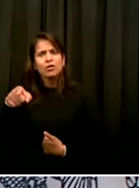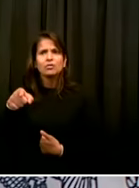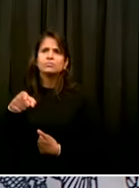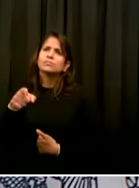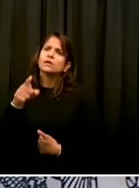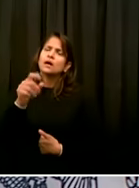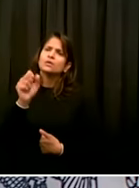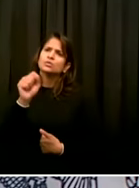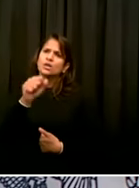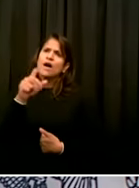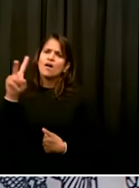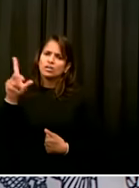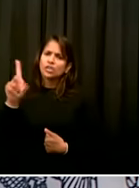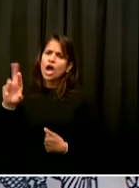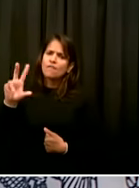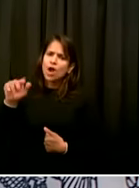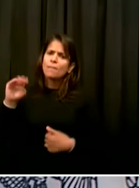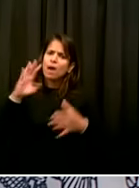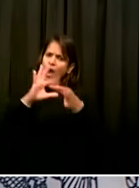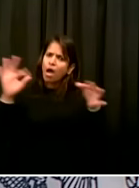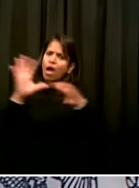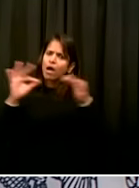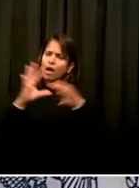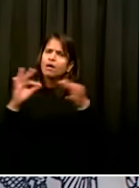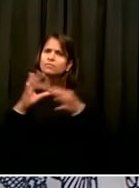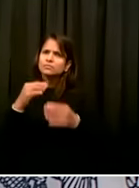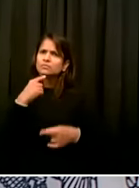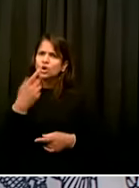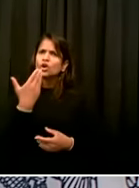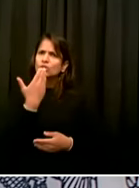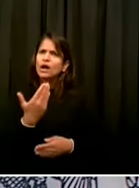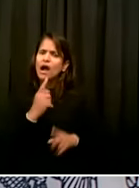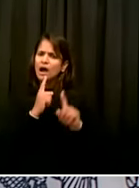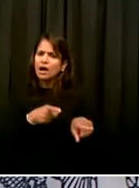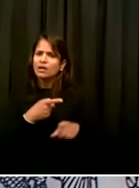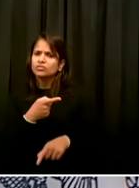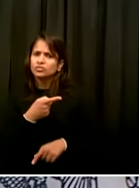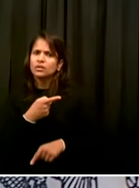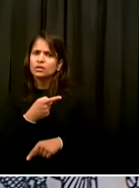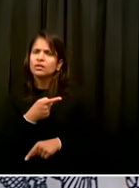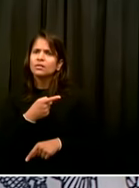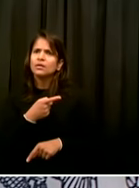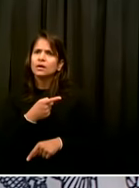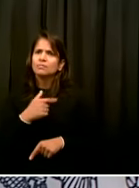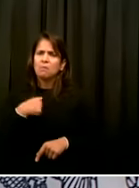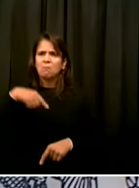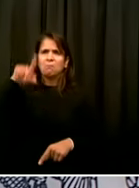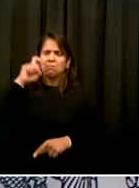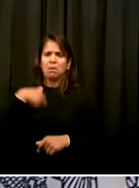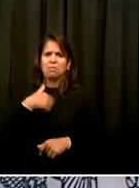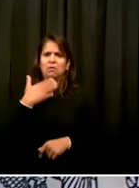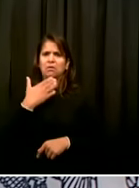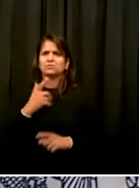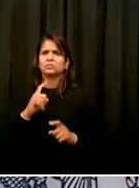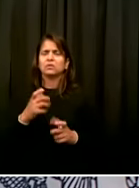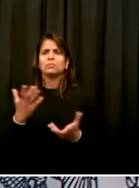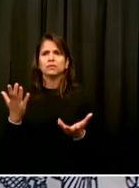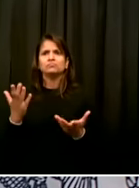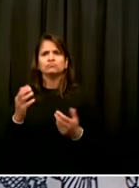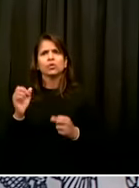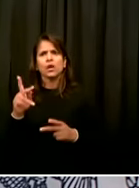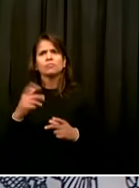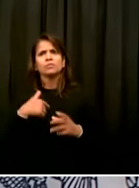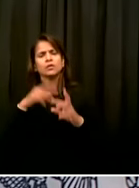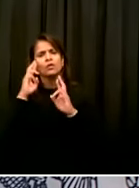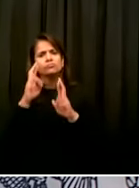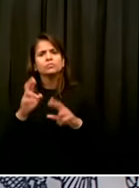Dr. Choksi, why don't you start, and then Dr. Varma, just like in a debate, if someone's name is invoked, they get their opportunity for a rebuttal. We'll